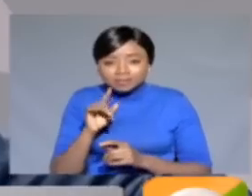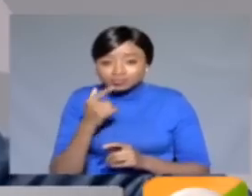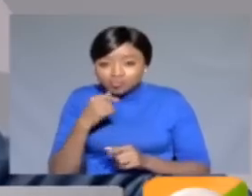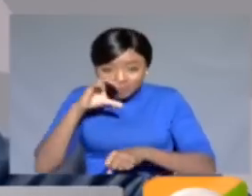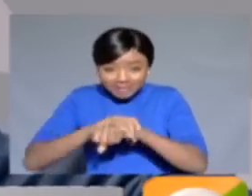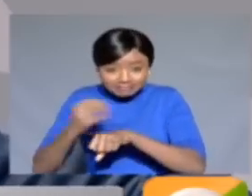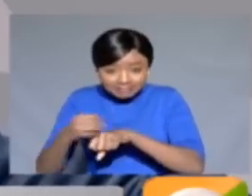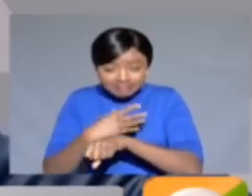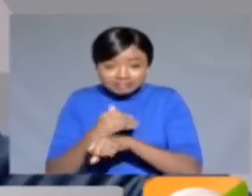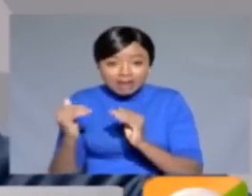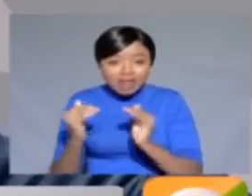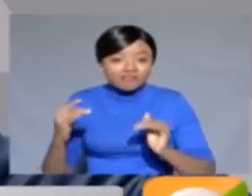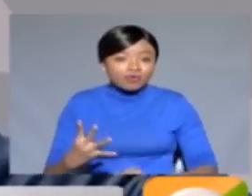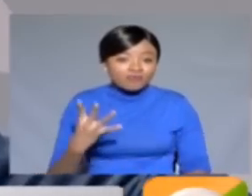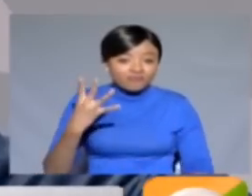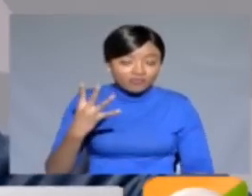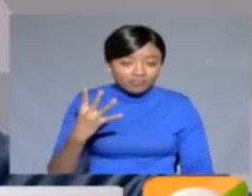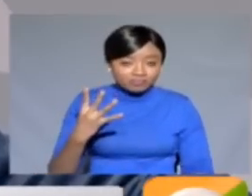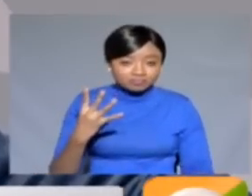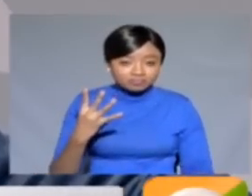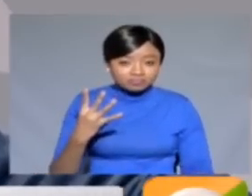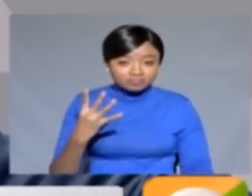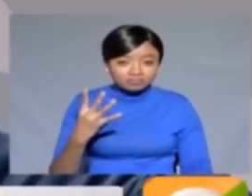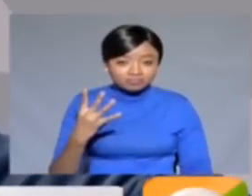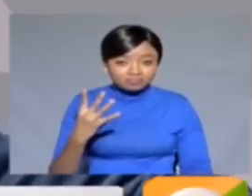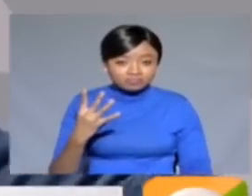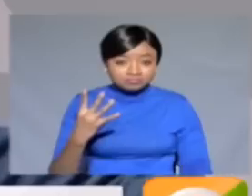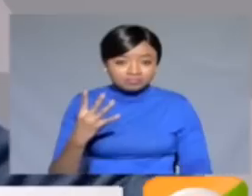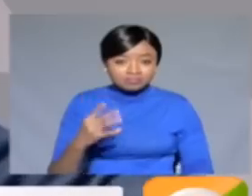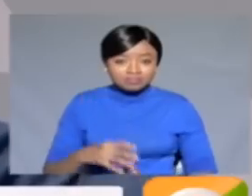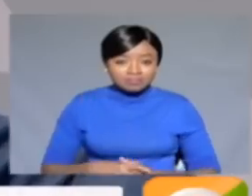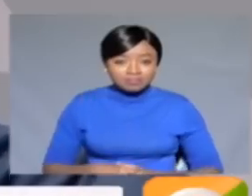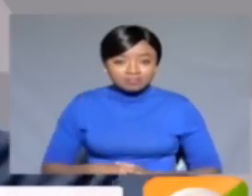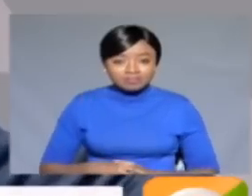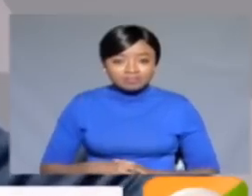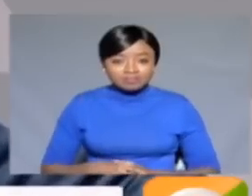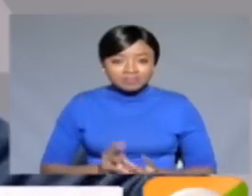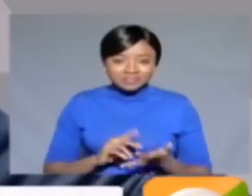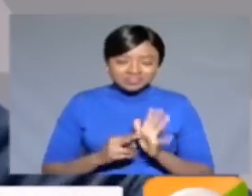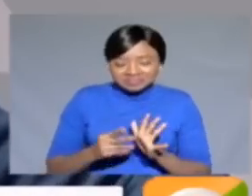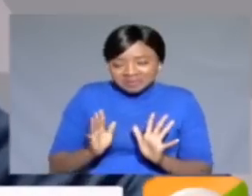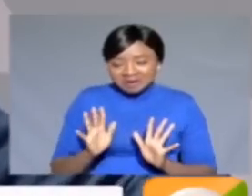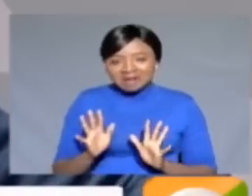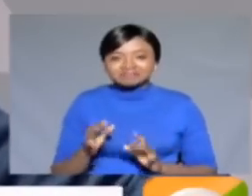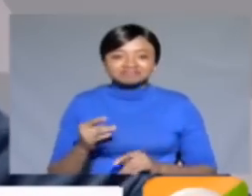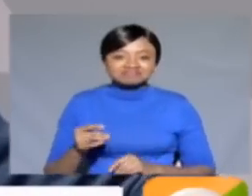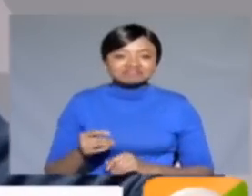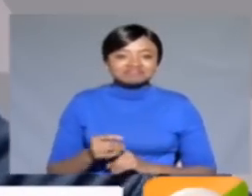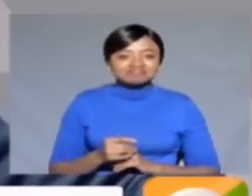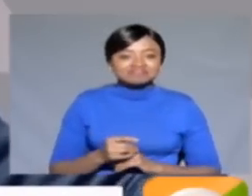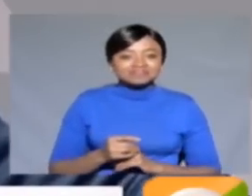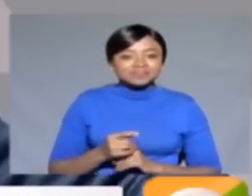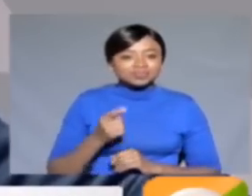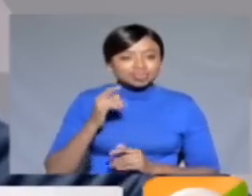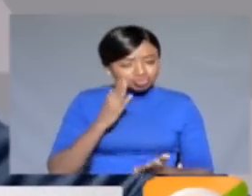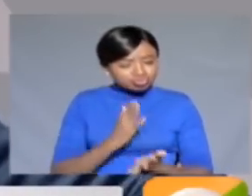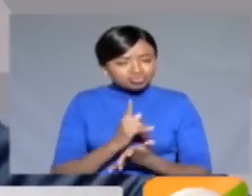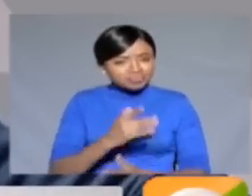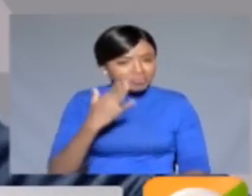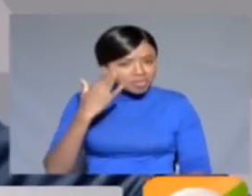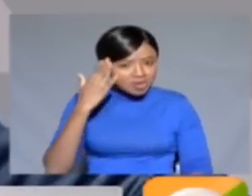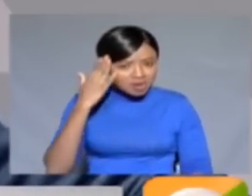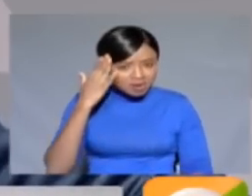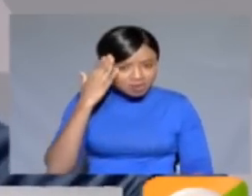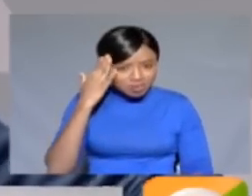4 lymphoma. And, you know, being a CEO, I kind of give advice. And I said, okay, Barak, so I don't actually know anyone who's died